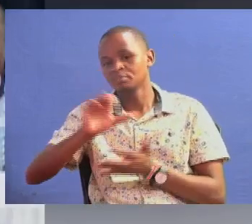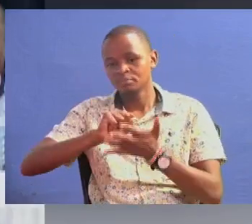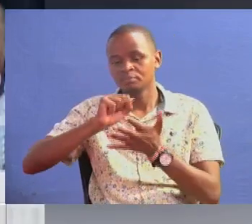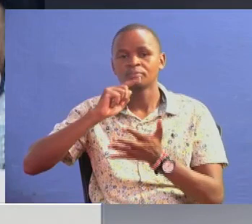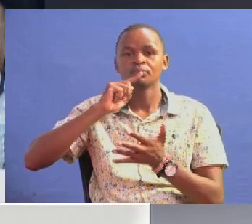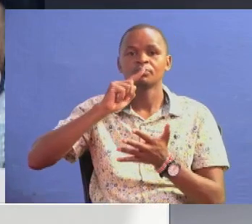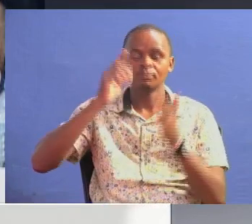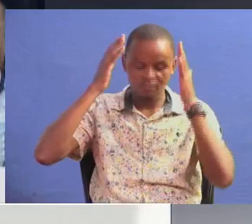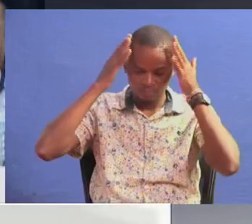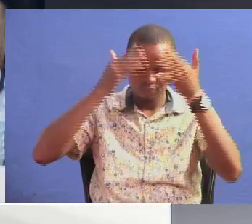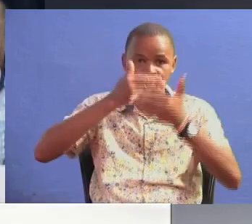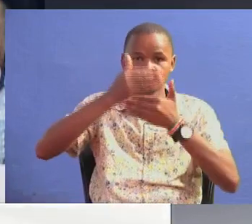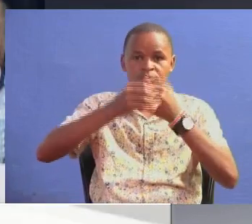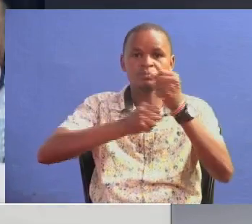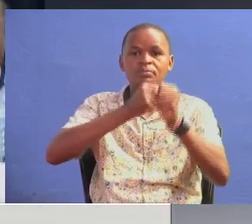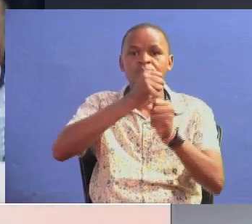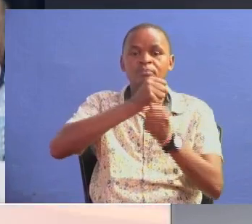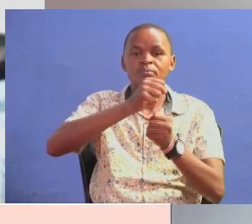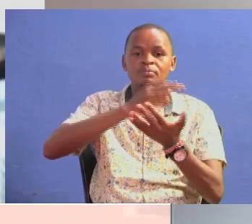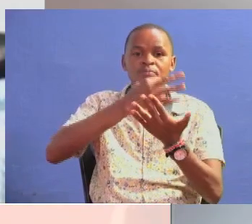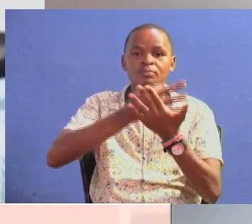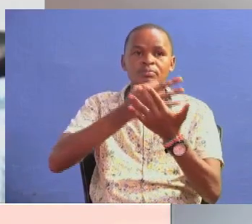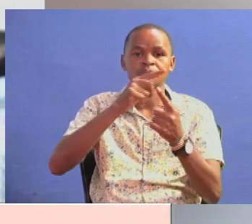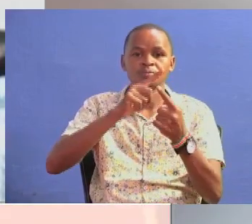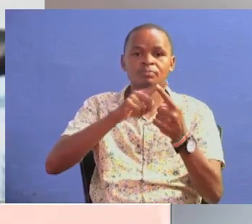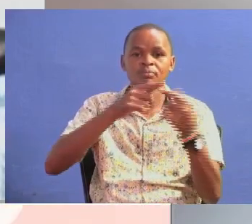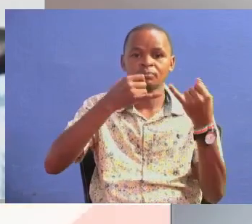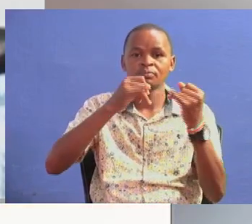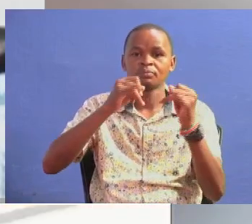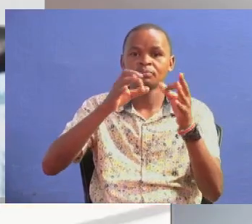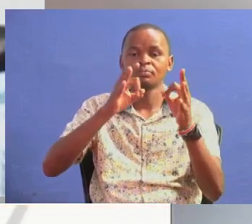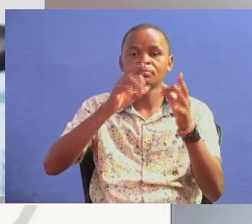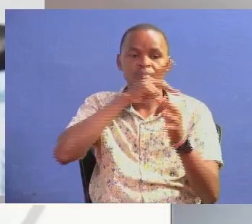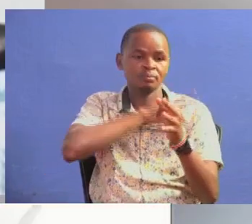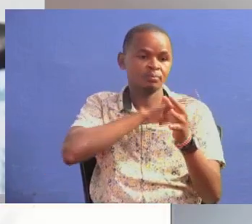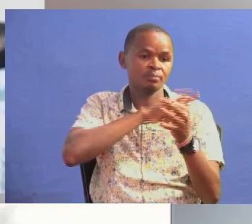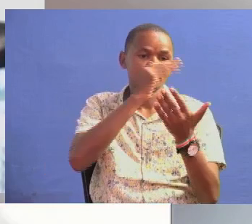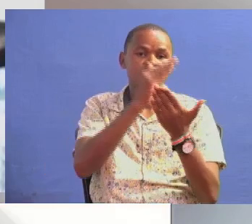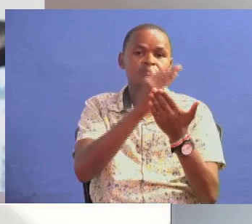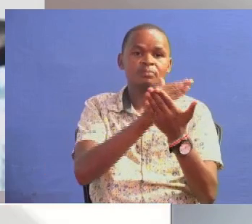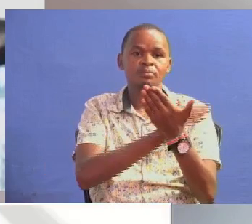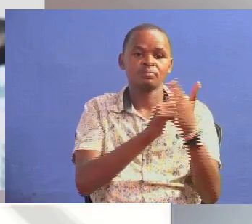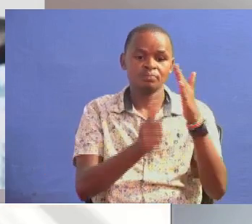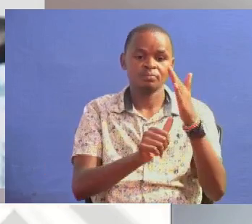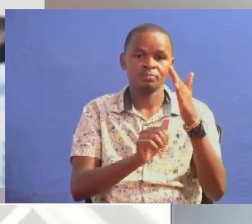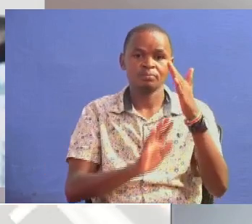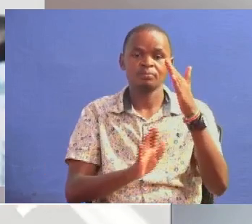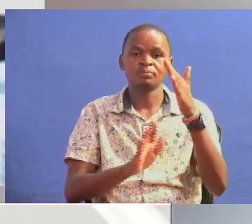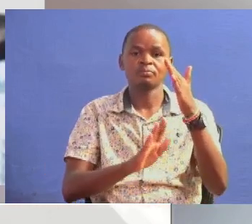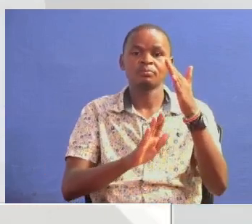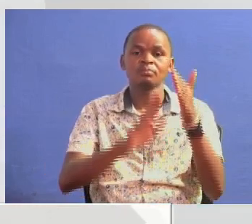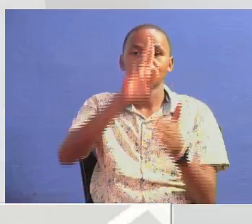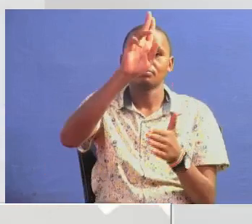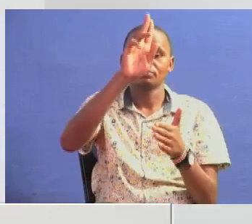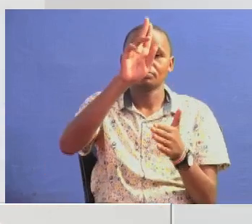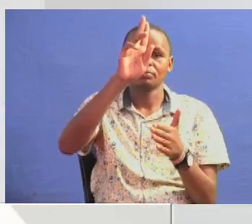noted that the focus of next year's financial budget will be on the implementation of priority programs under the bottom-up economic